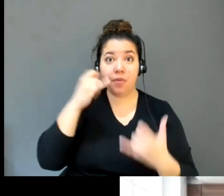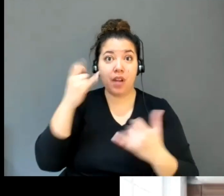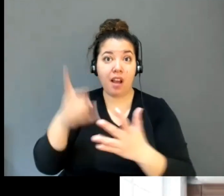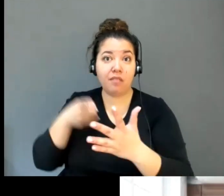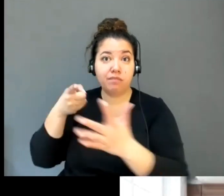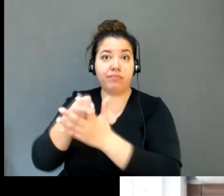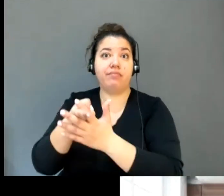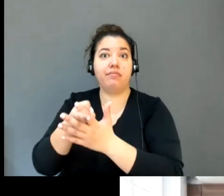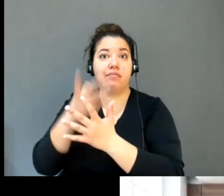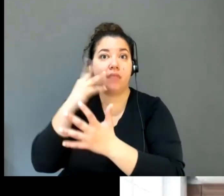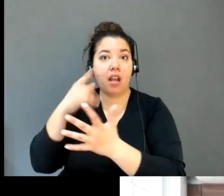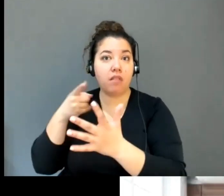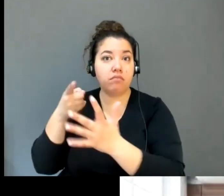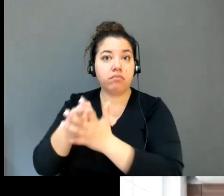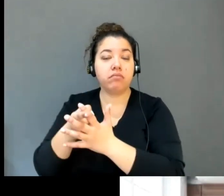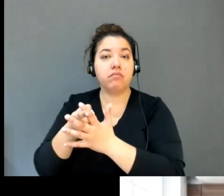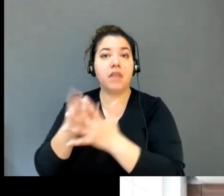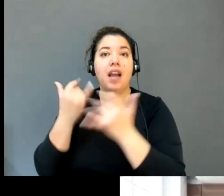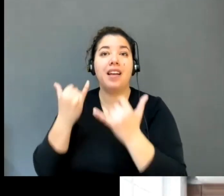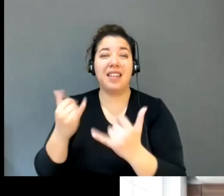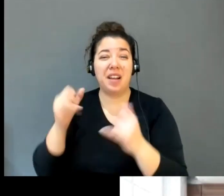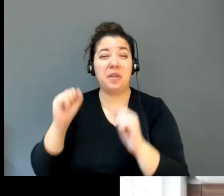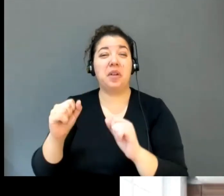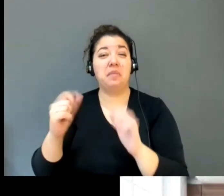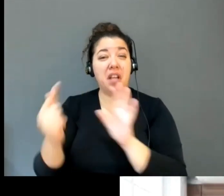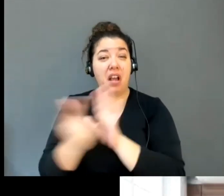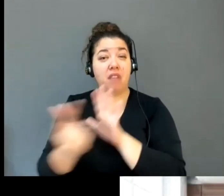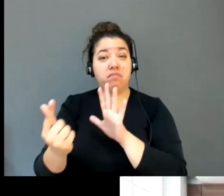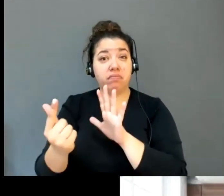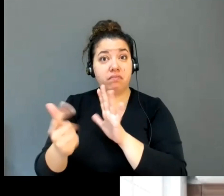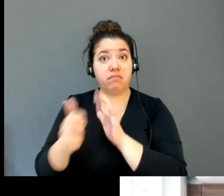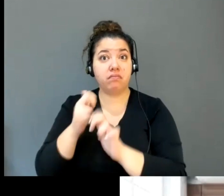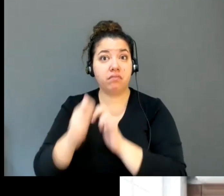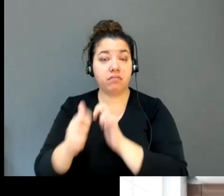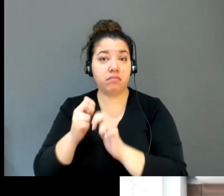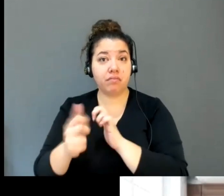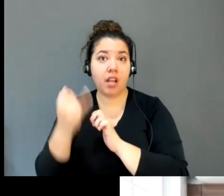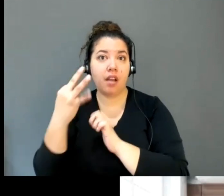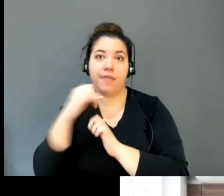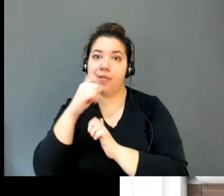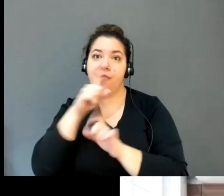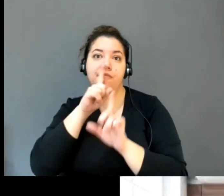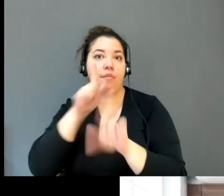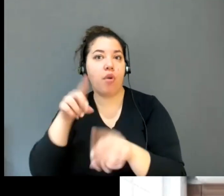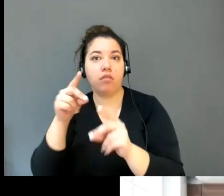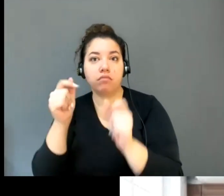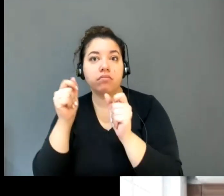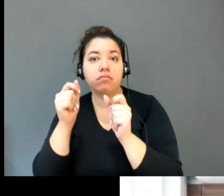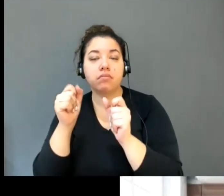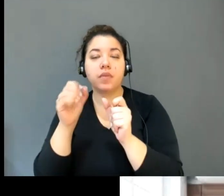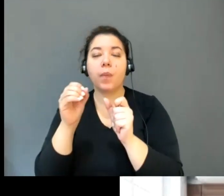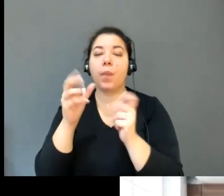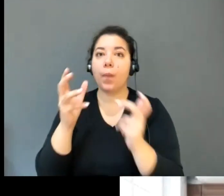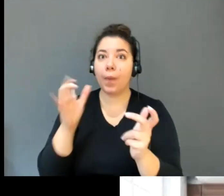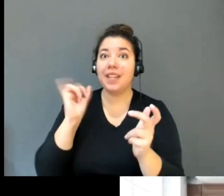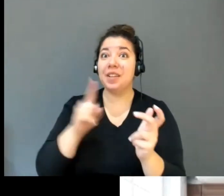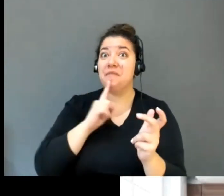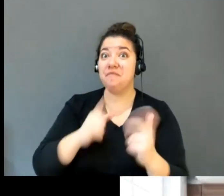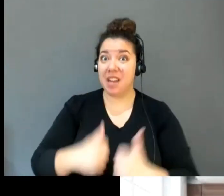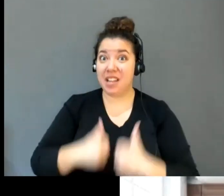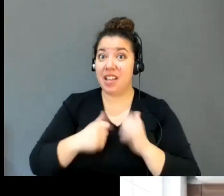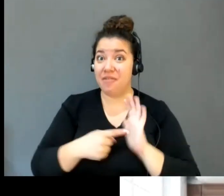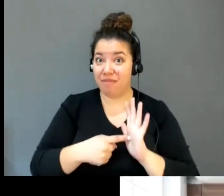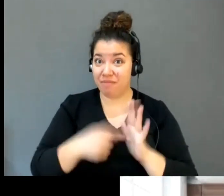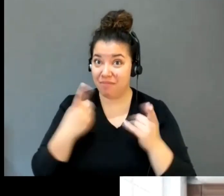of the legal requirements to report cyber incidents. So that's a real life example from yesterday. Again, got to talk to people from the